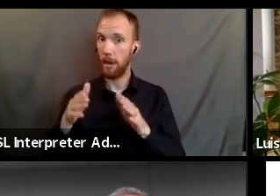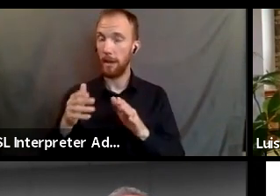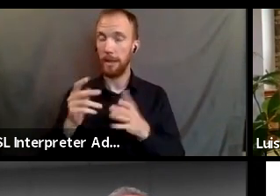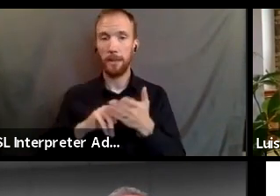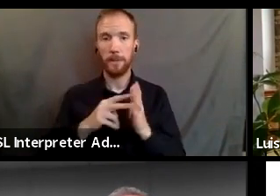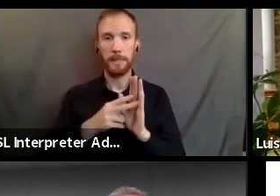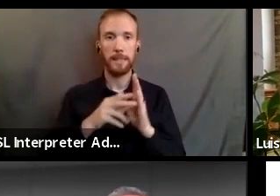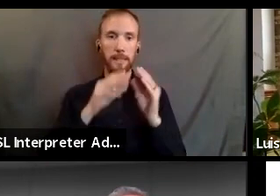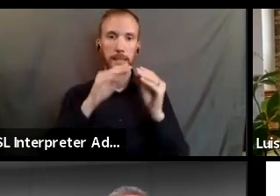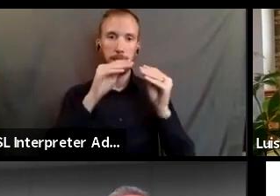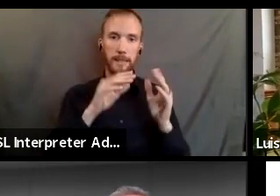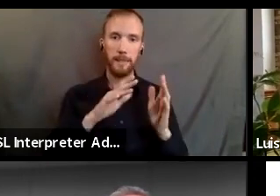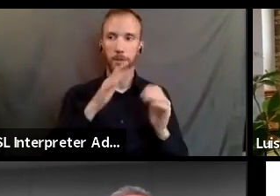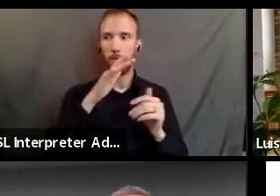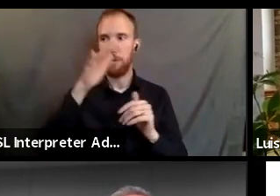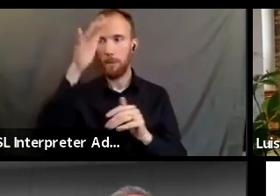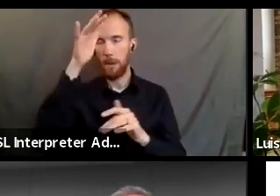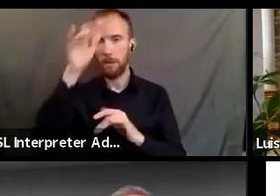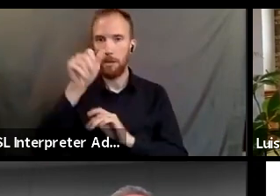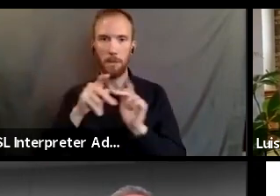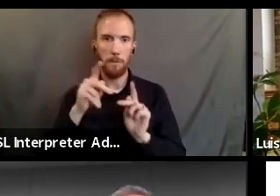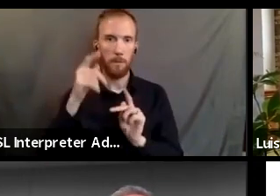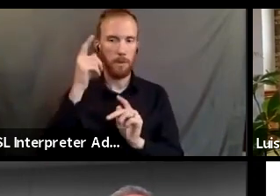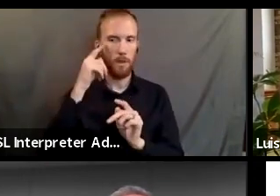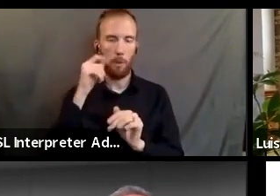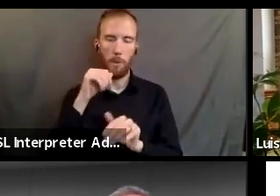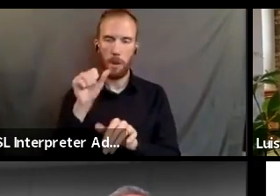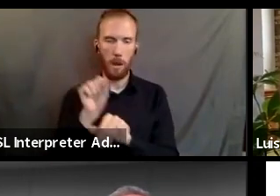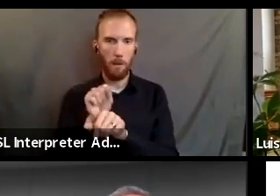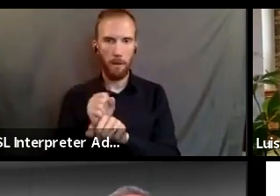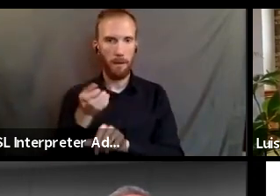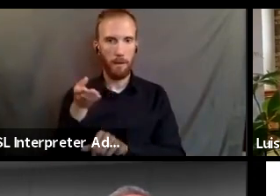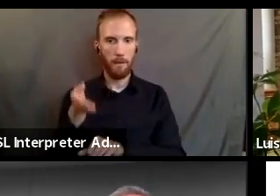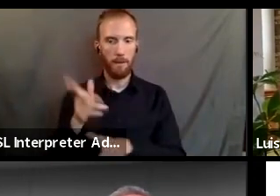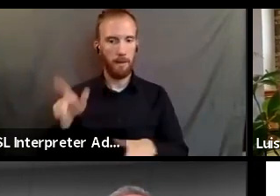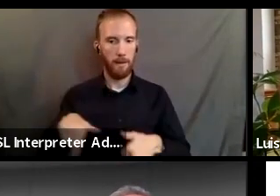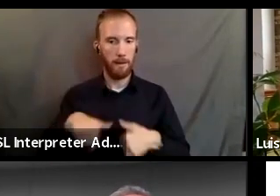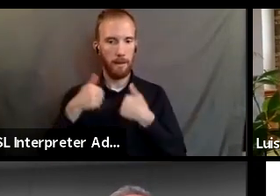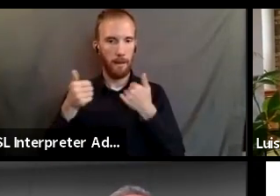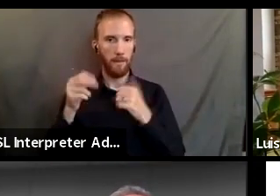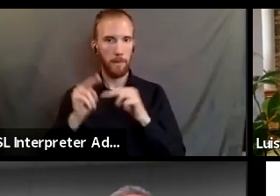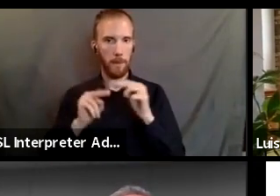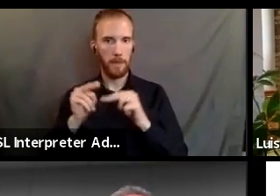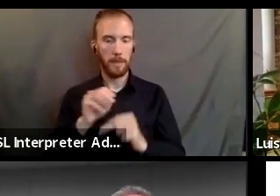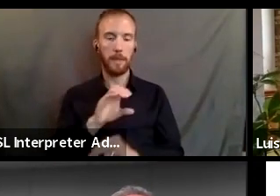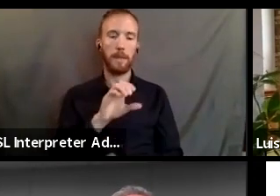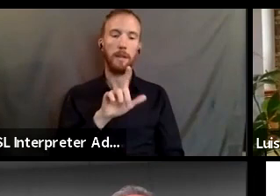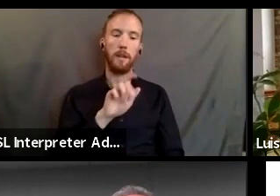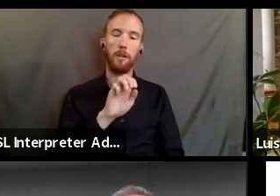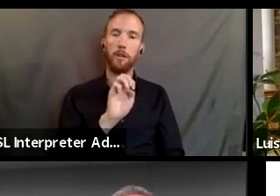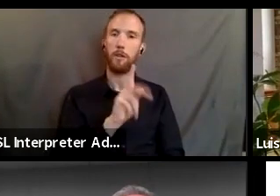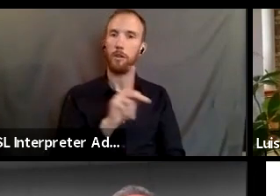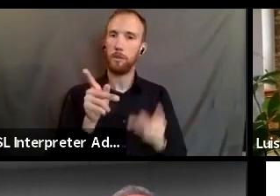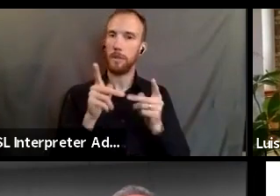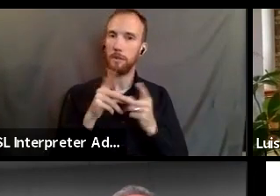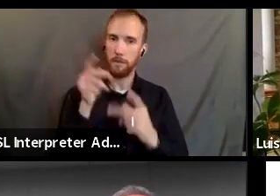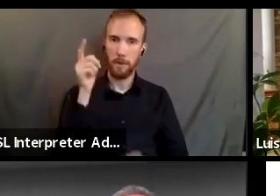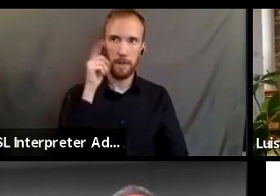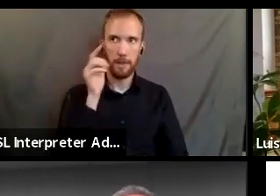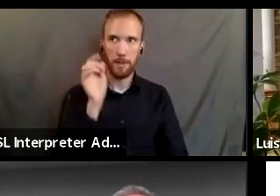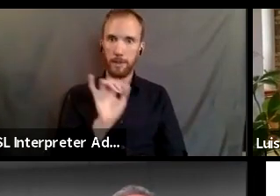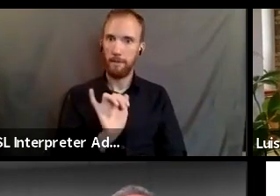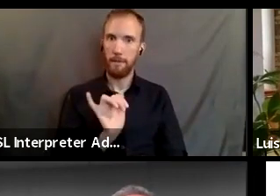apparels would not be working in the buildings you know clerks as well we believe should not be in the buildings however uh